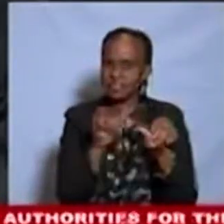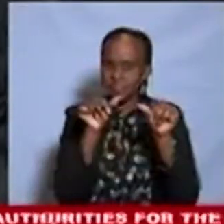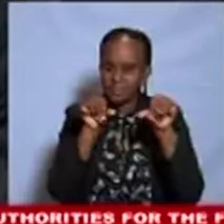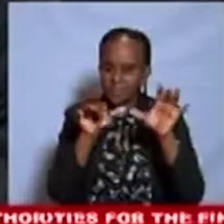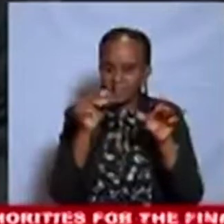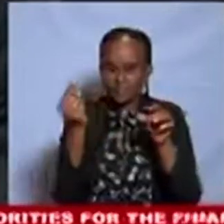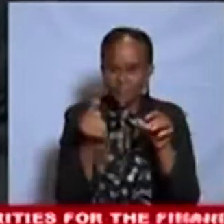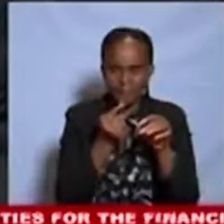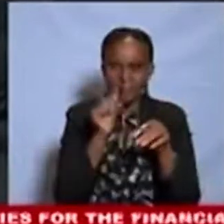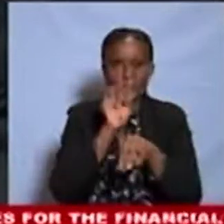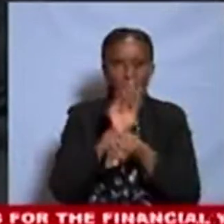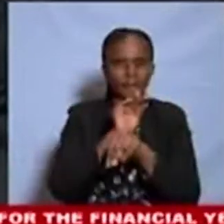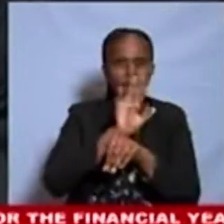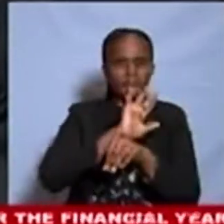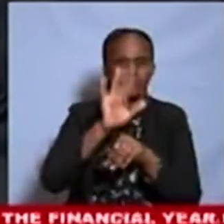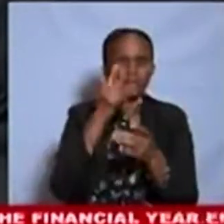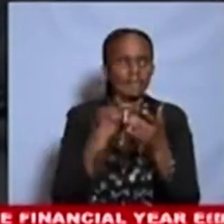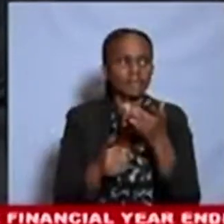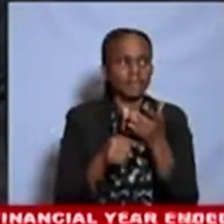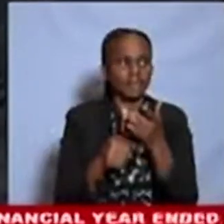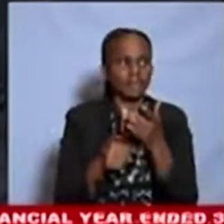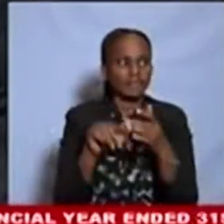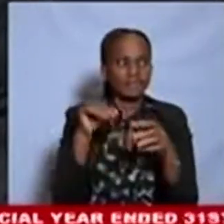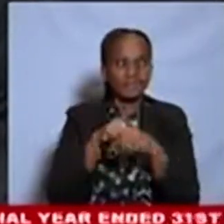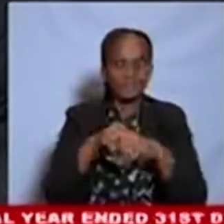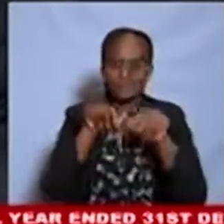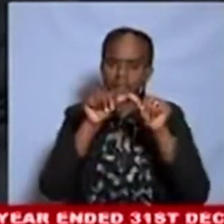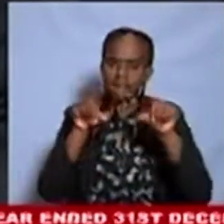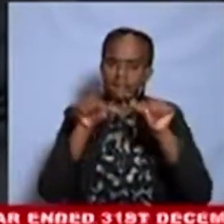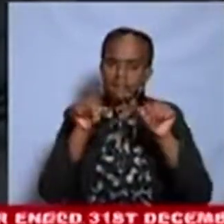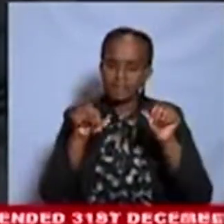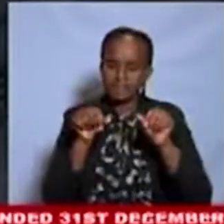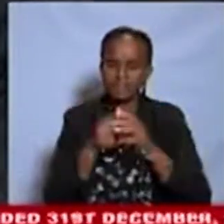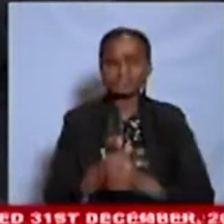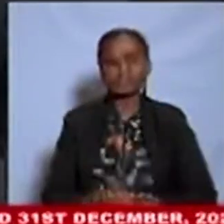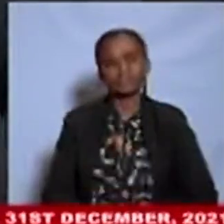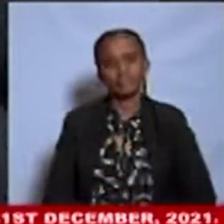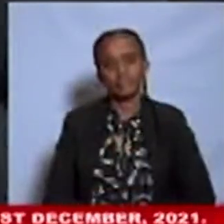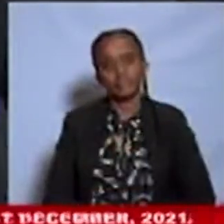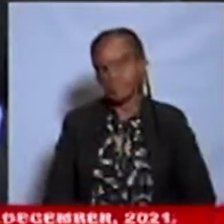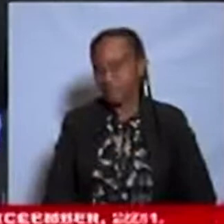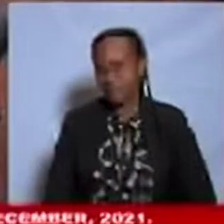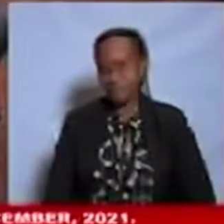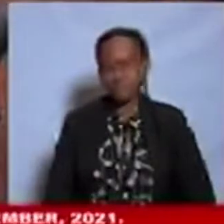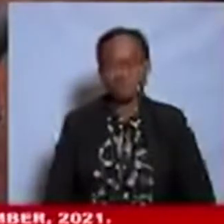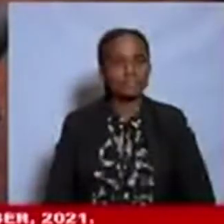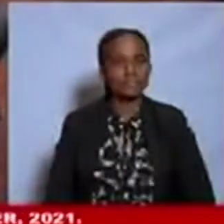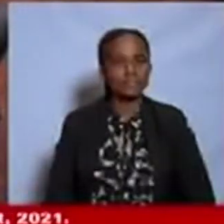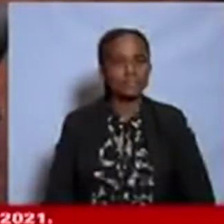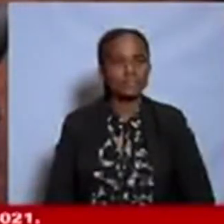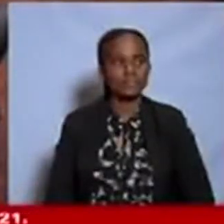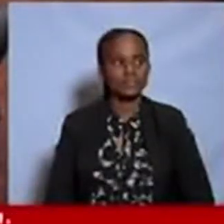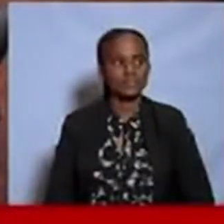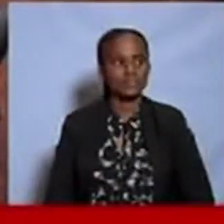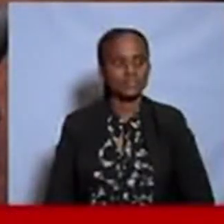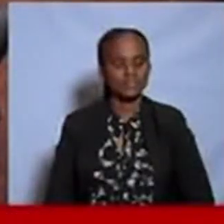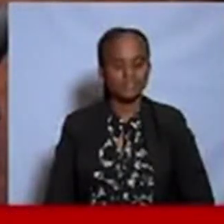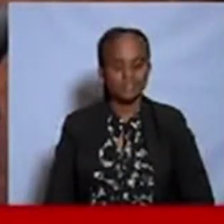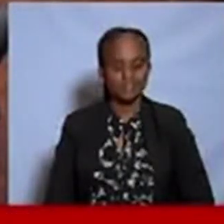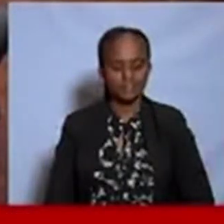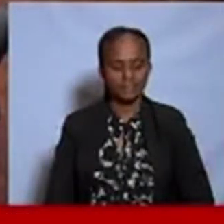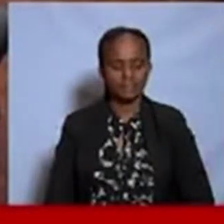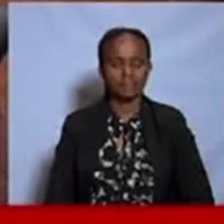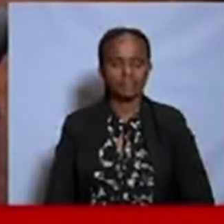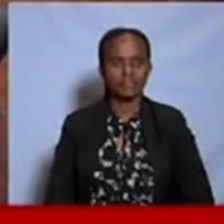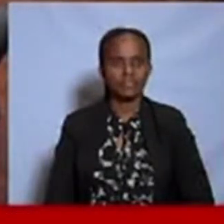came, the internal auditor. May that question be answered just now. Thank you. Thank you,